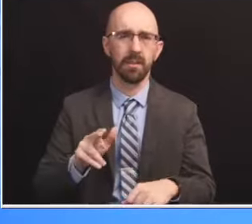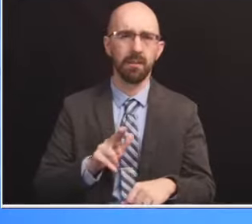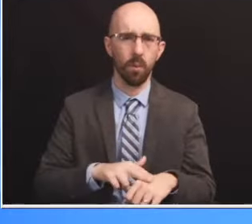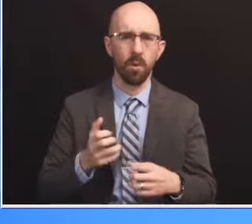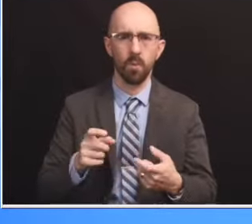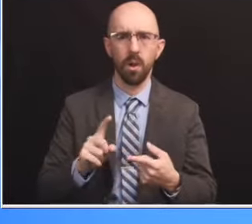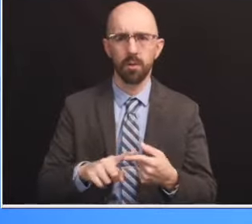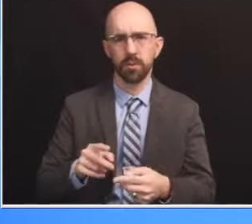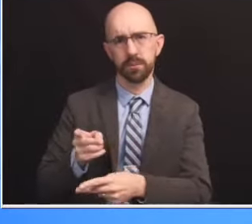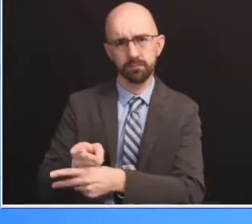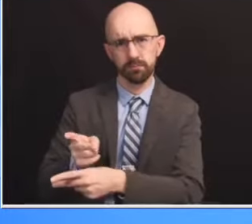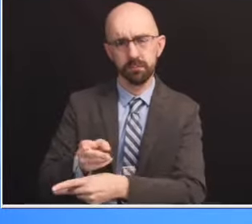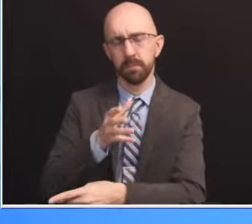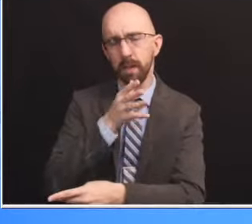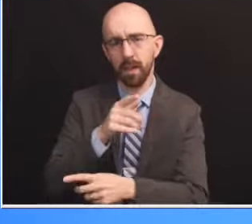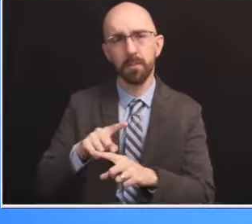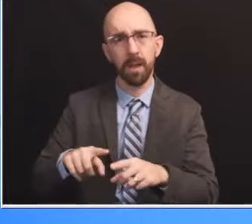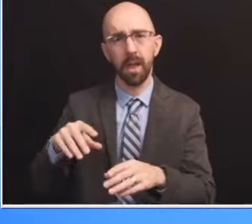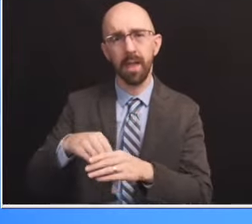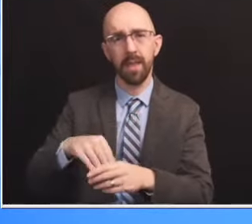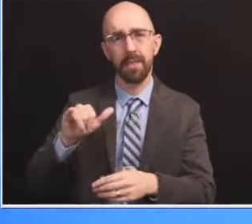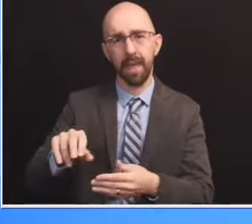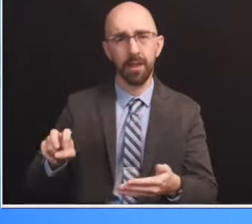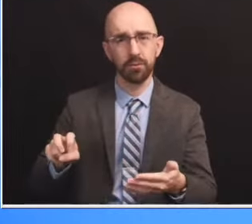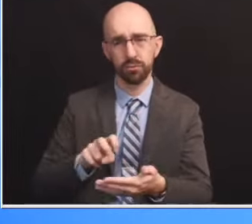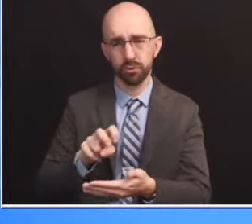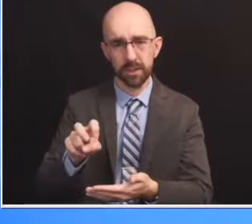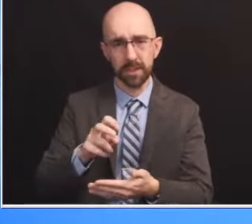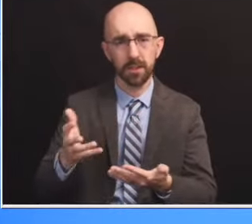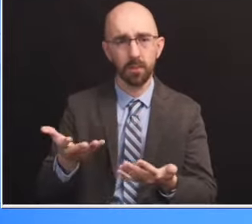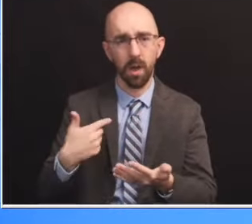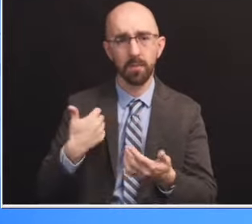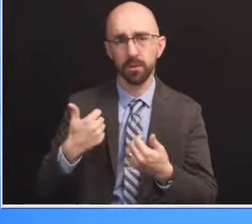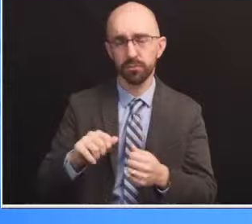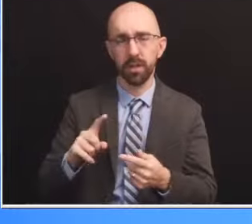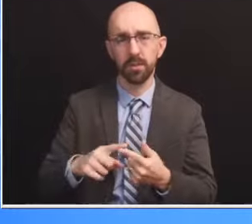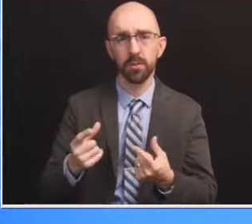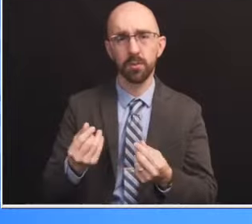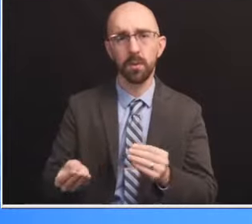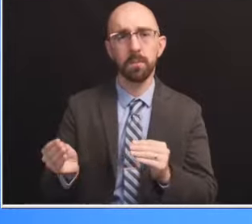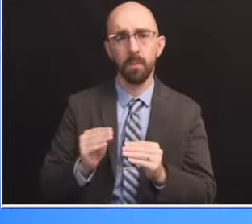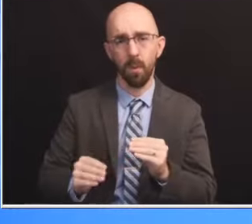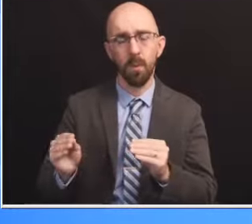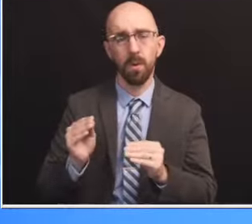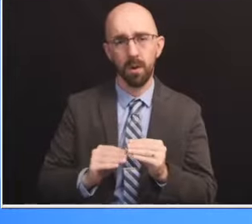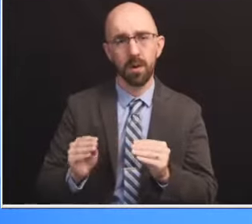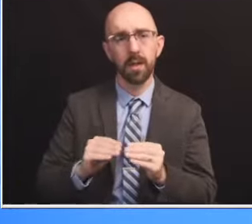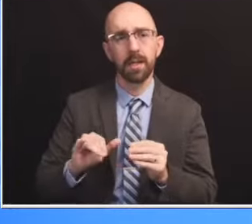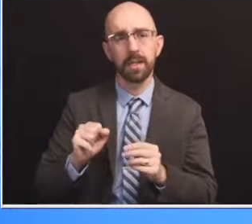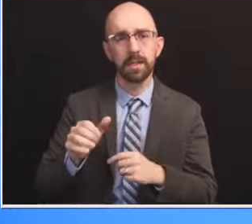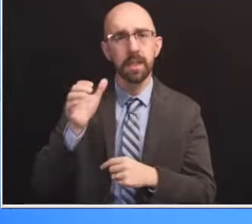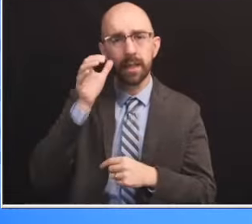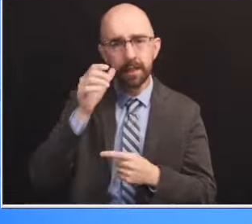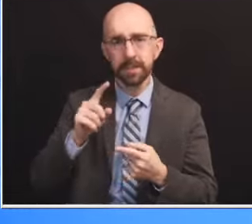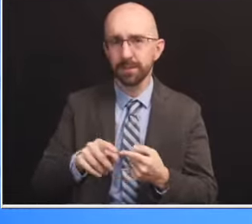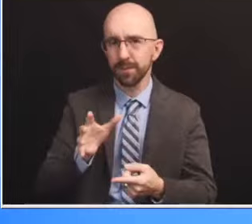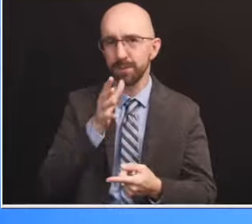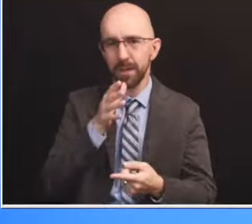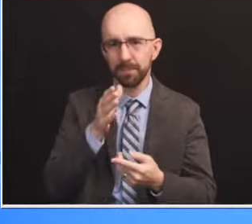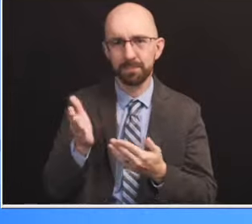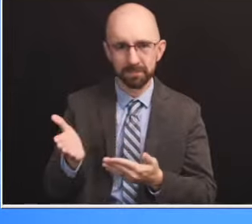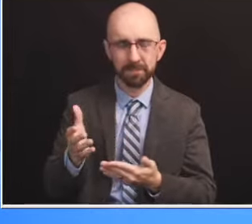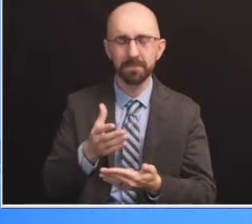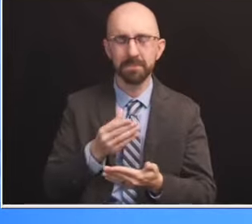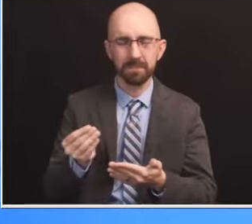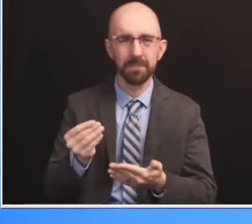of mom, but in that journey, what I've been trying to do more and more and more is listen to mom and ask